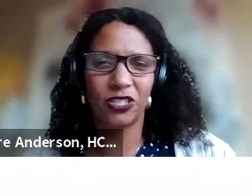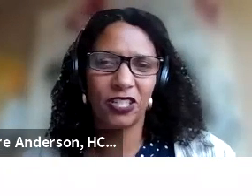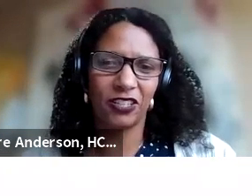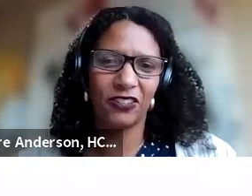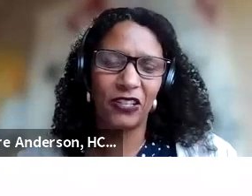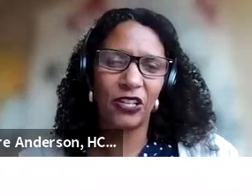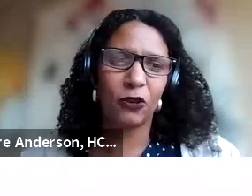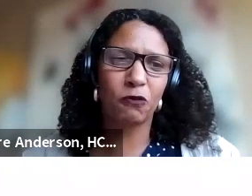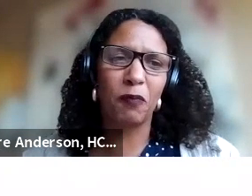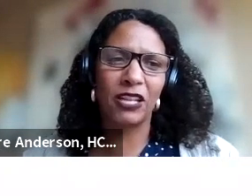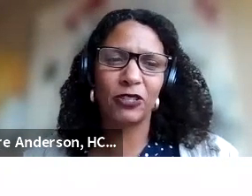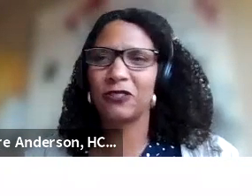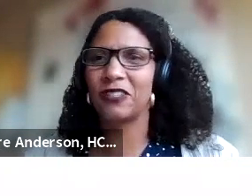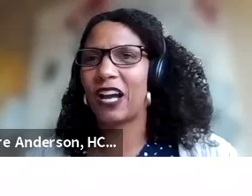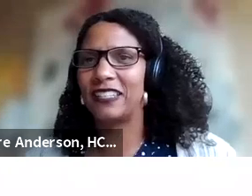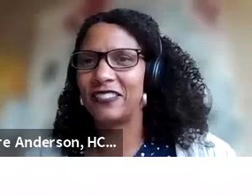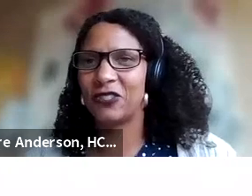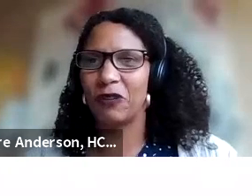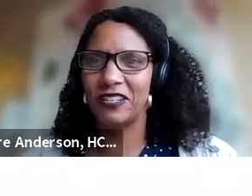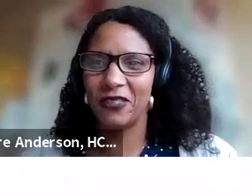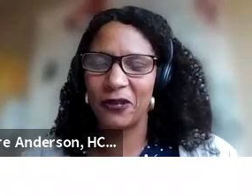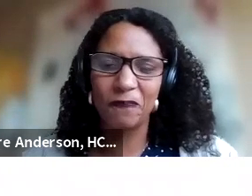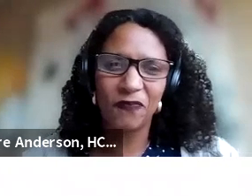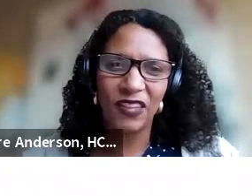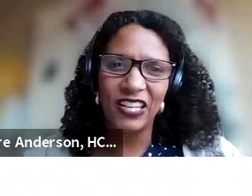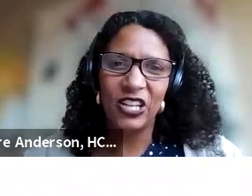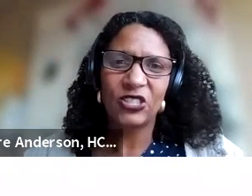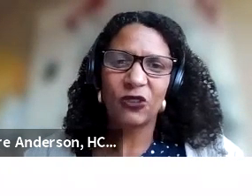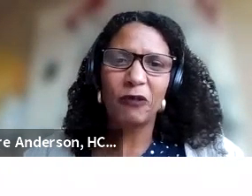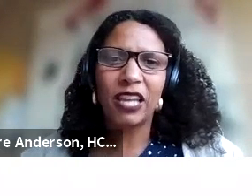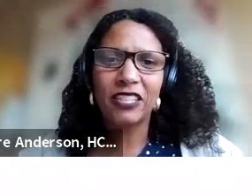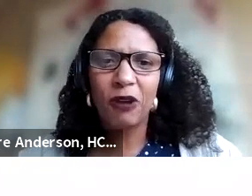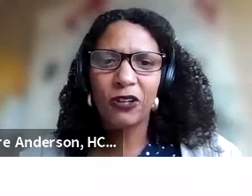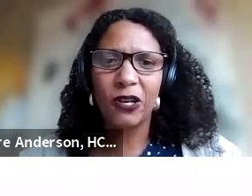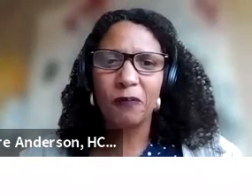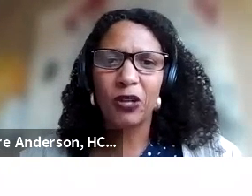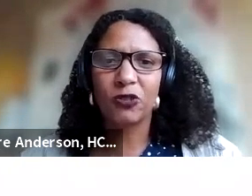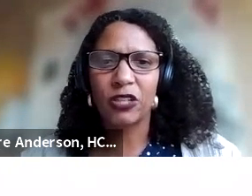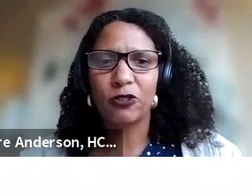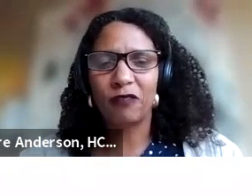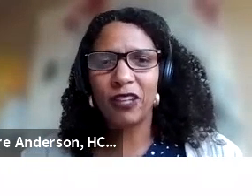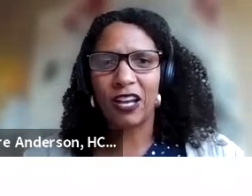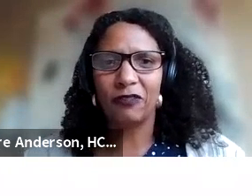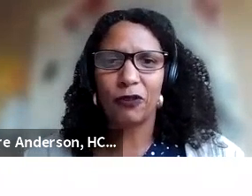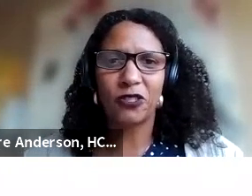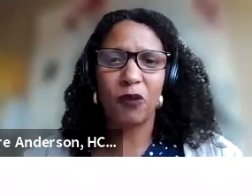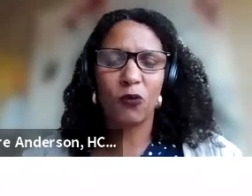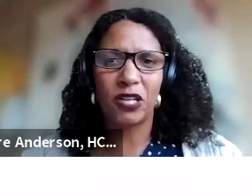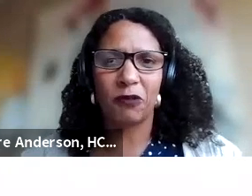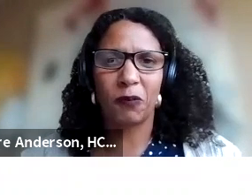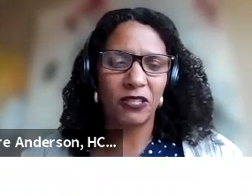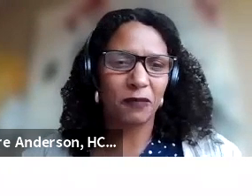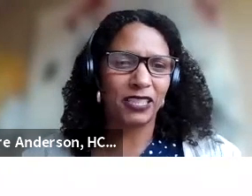Really appreciate those reminders of kindness to one another. So I would like to welcome Director Chawla for